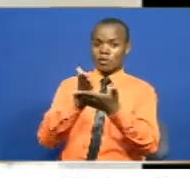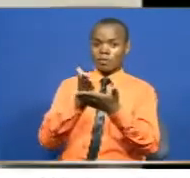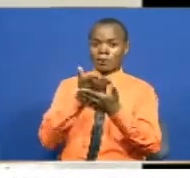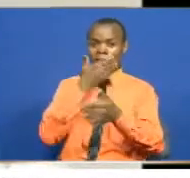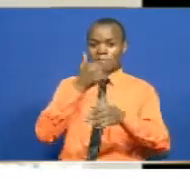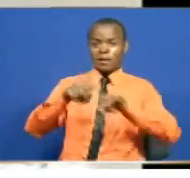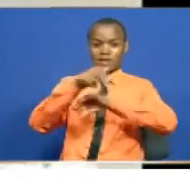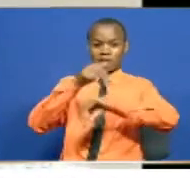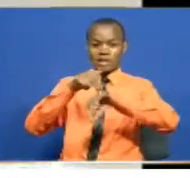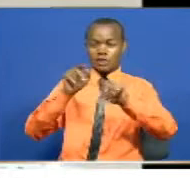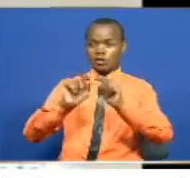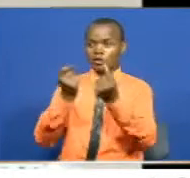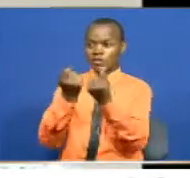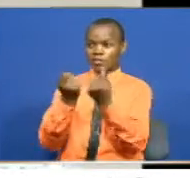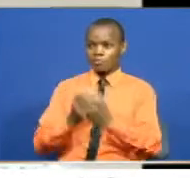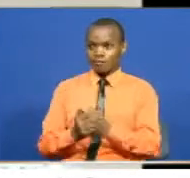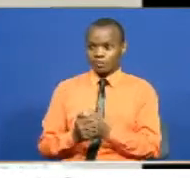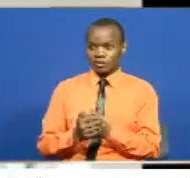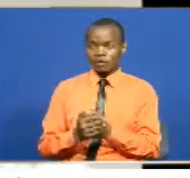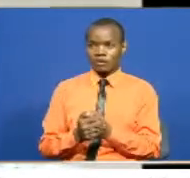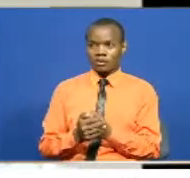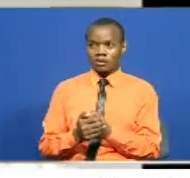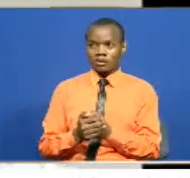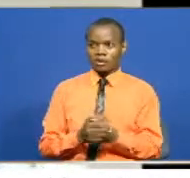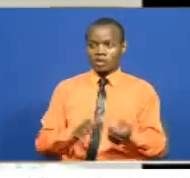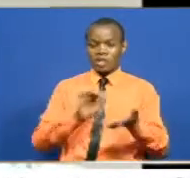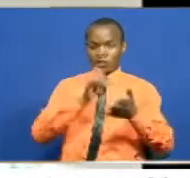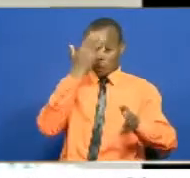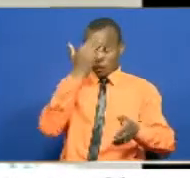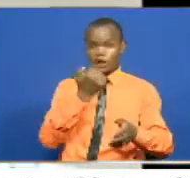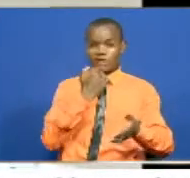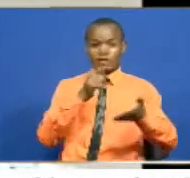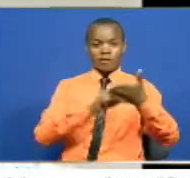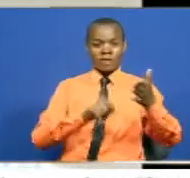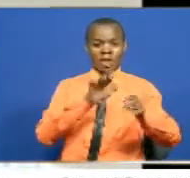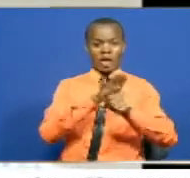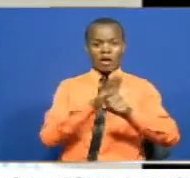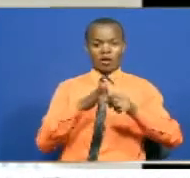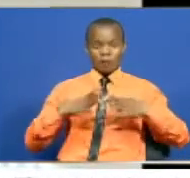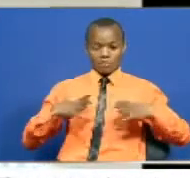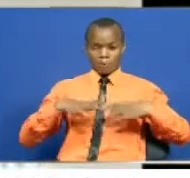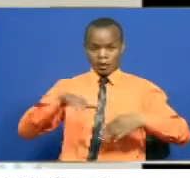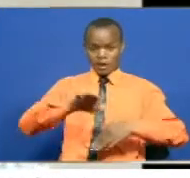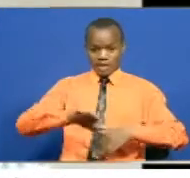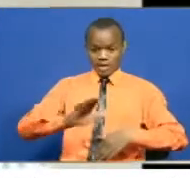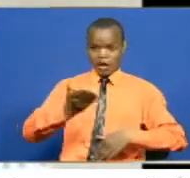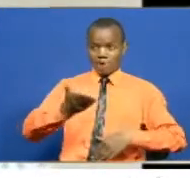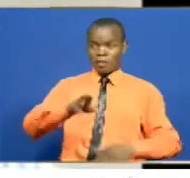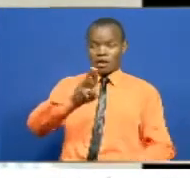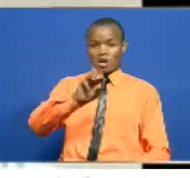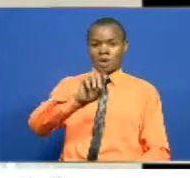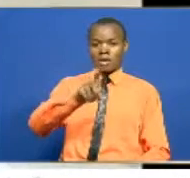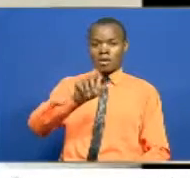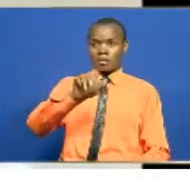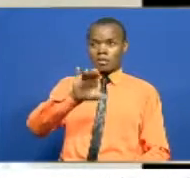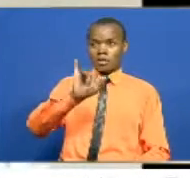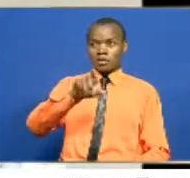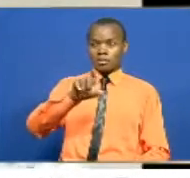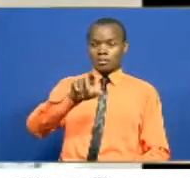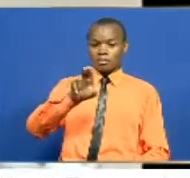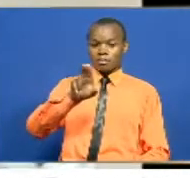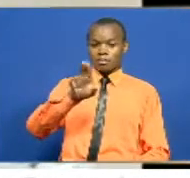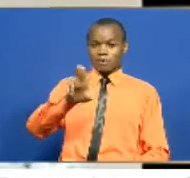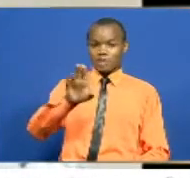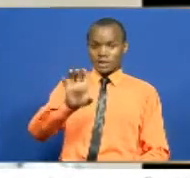team. That's why I said for a lot of people here in Mozambique, guys, pay attention on